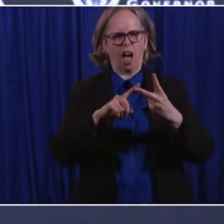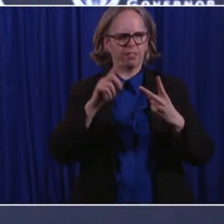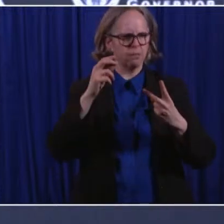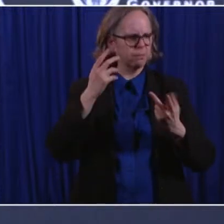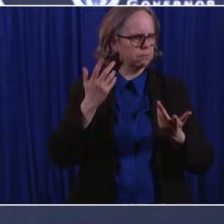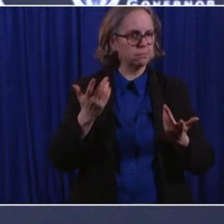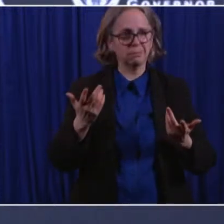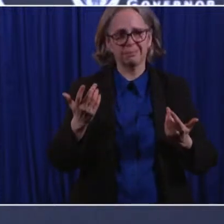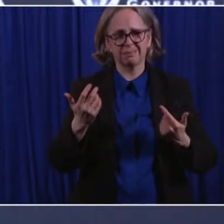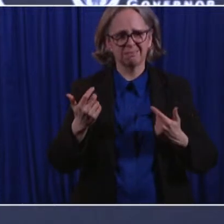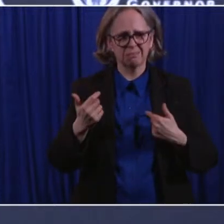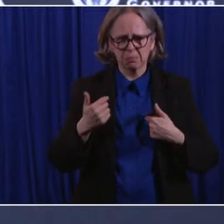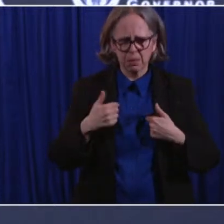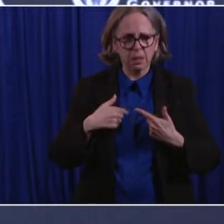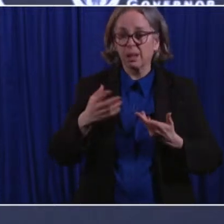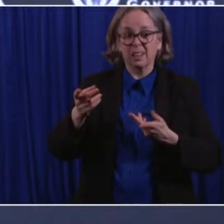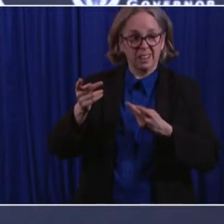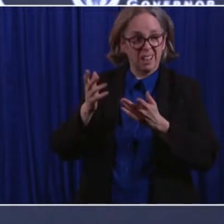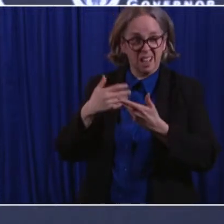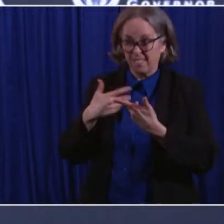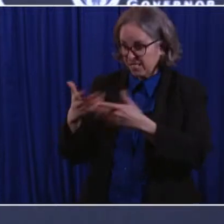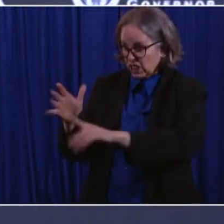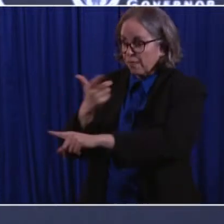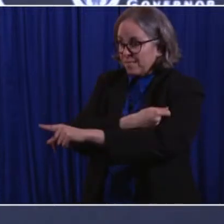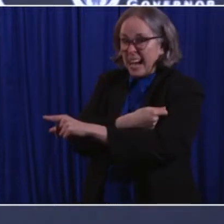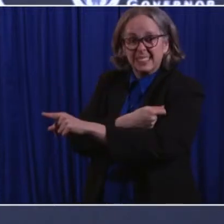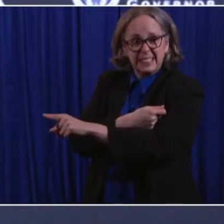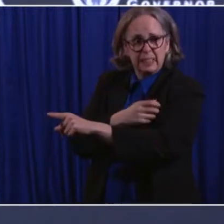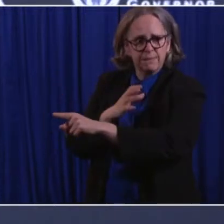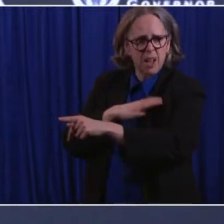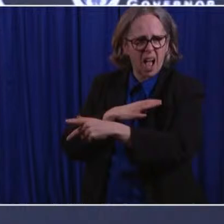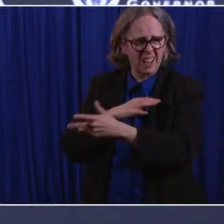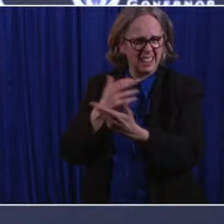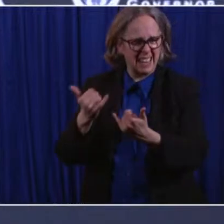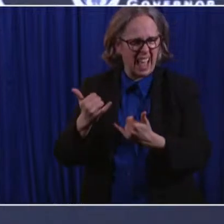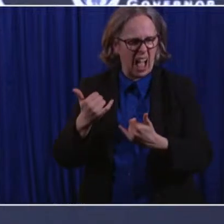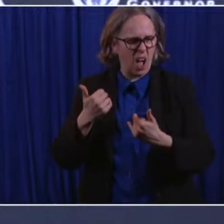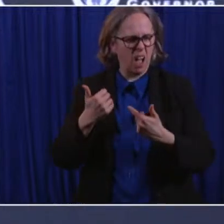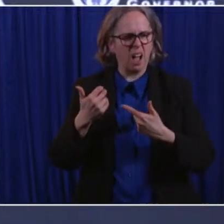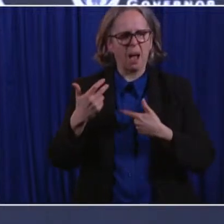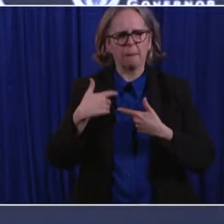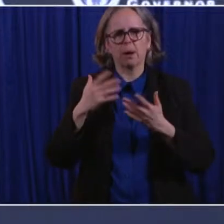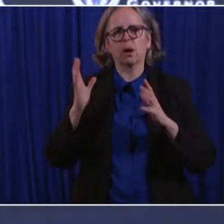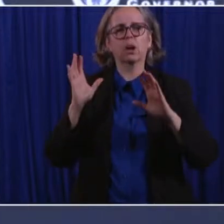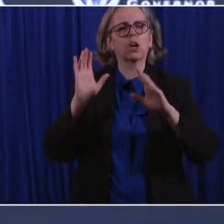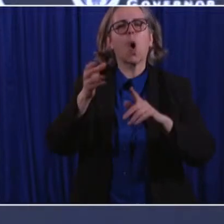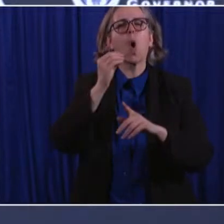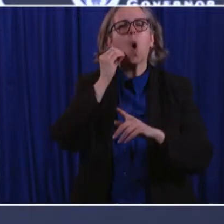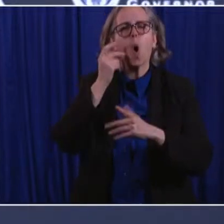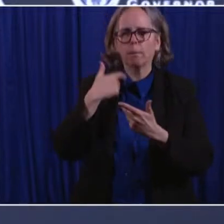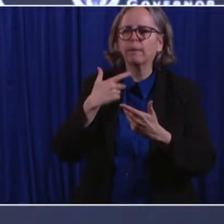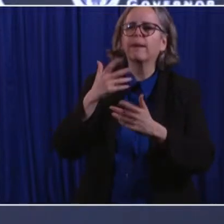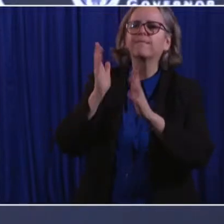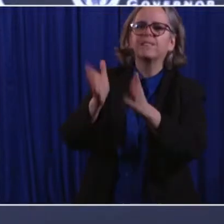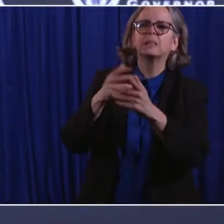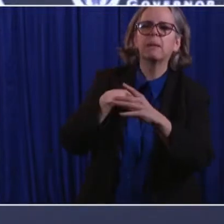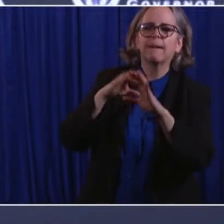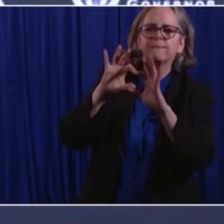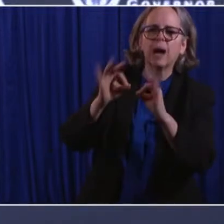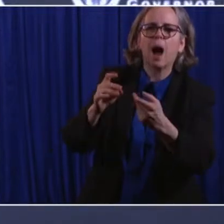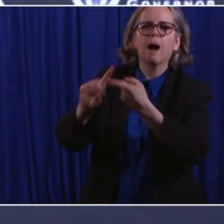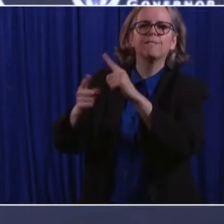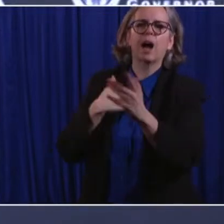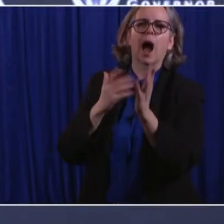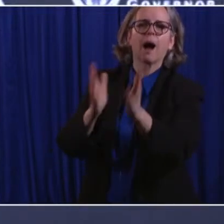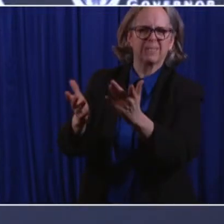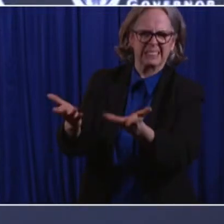said, I'm going to go back home and get the rest of my family. We had one man today at the Cintas Center